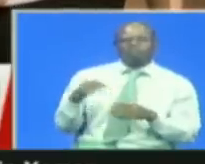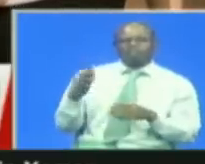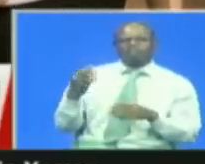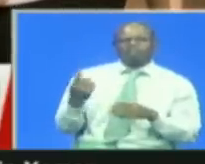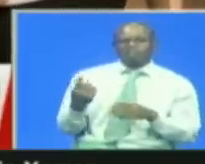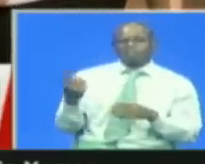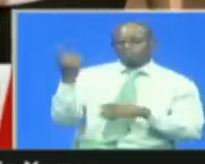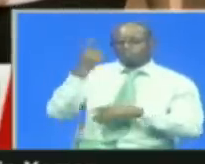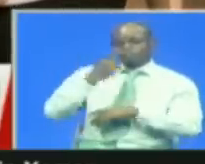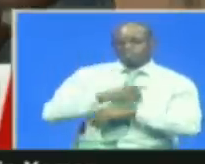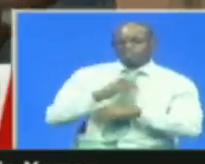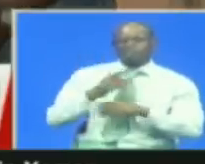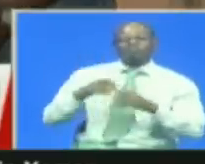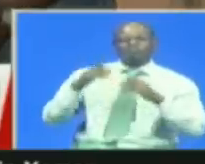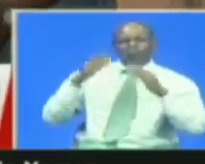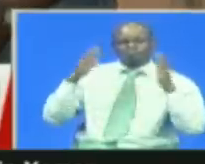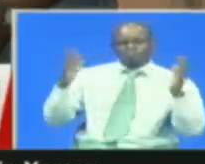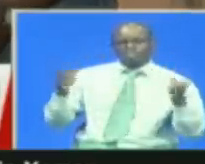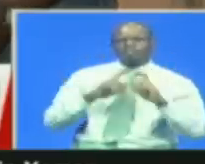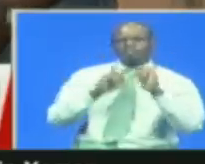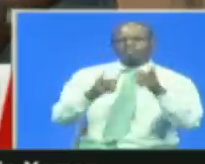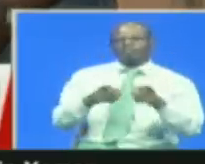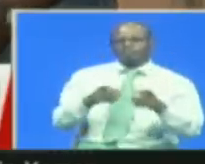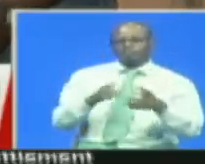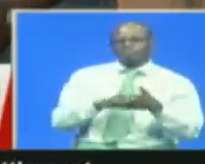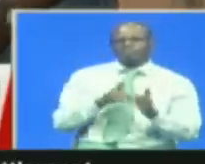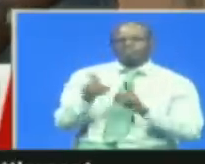win a four-day trip to Dubai.